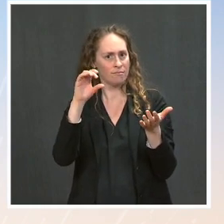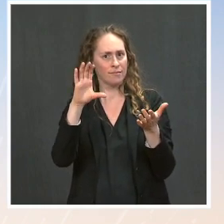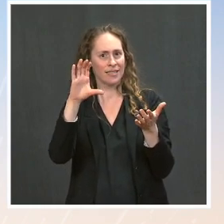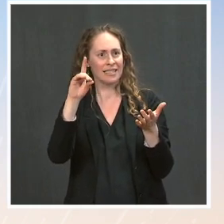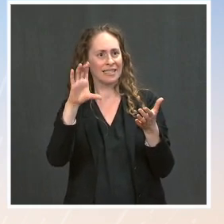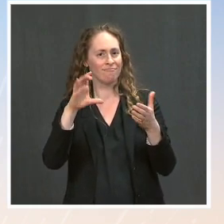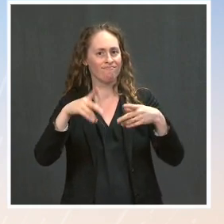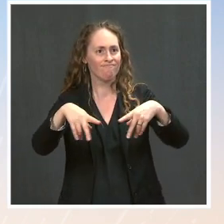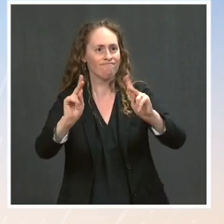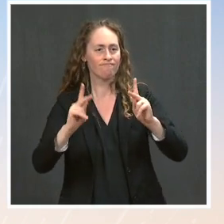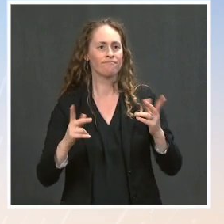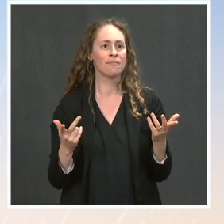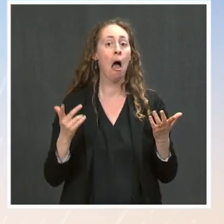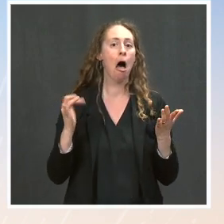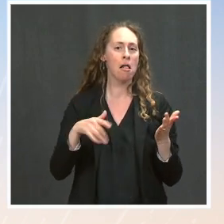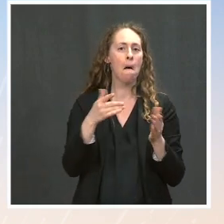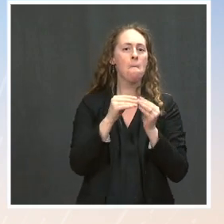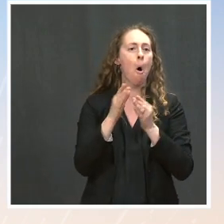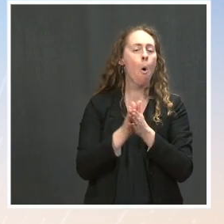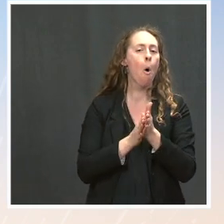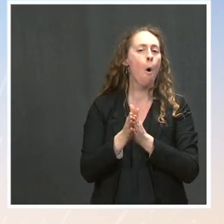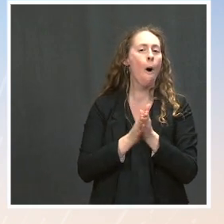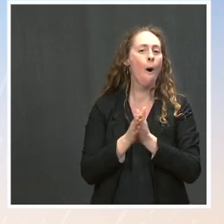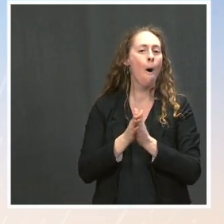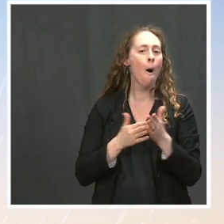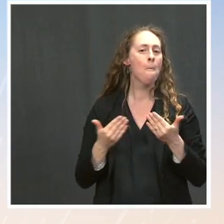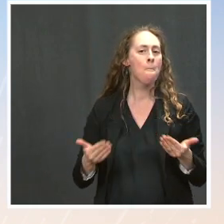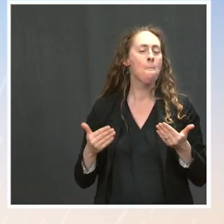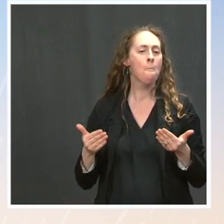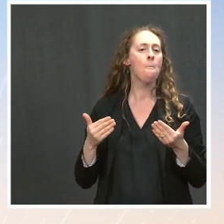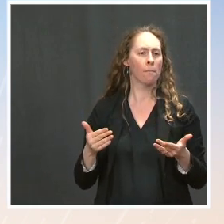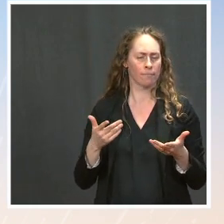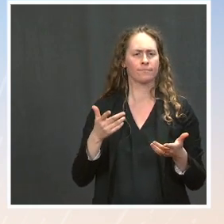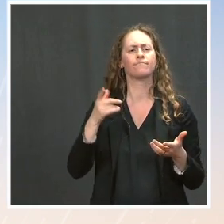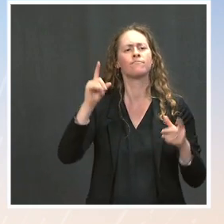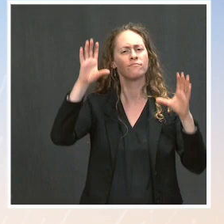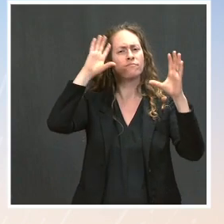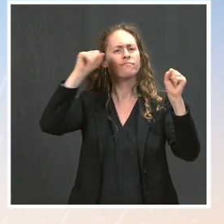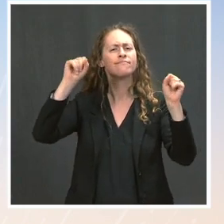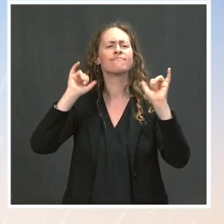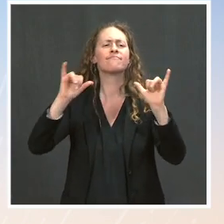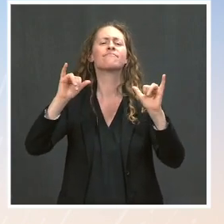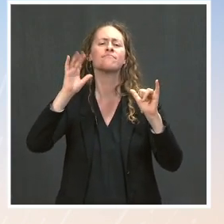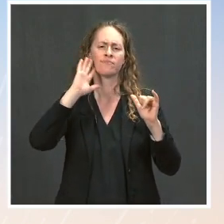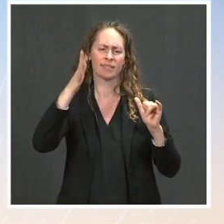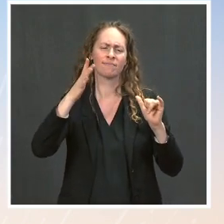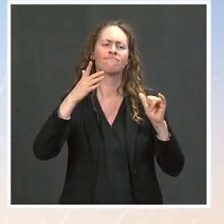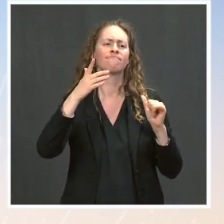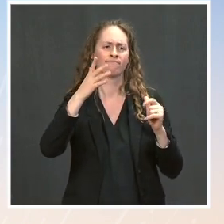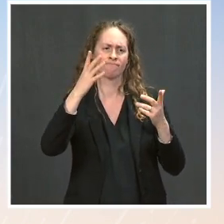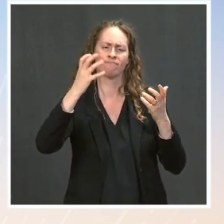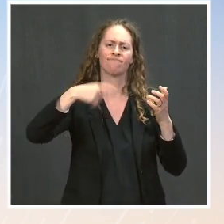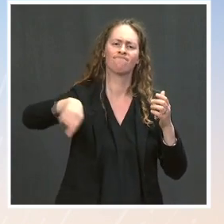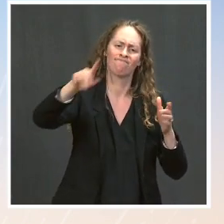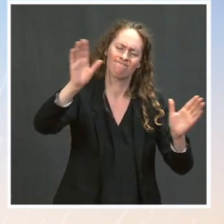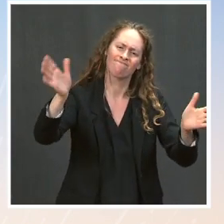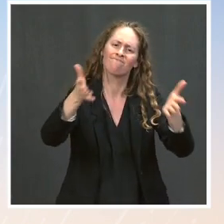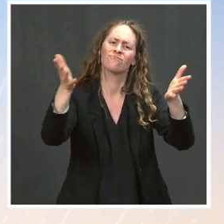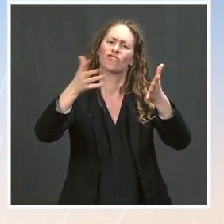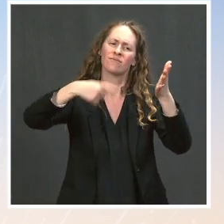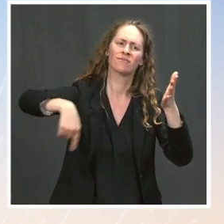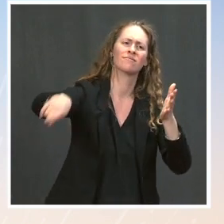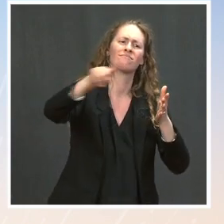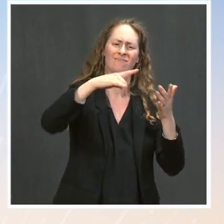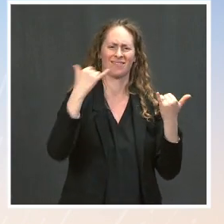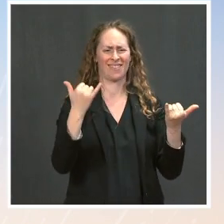But the president is going to continue to govern for all people, to work to address the crises we're facing that are